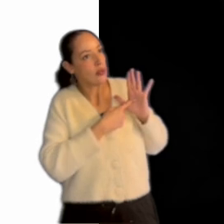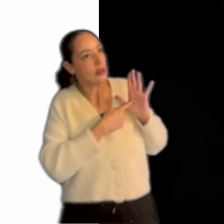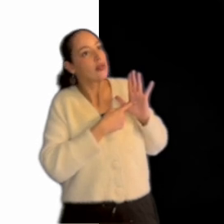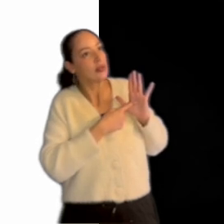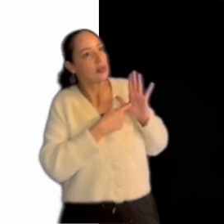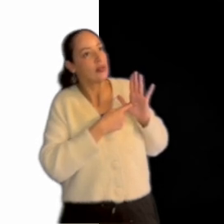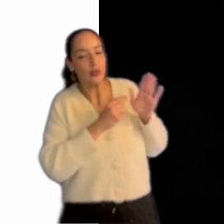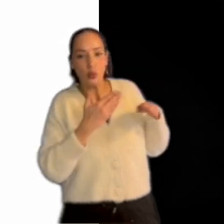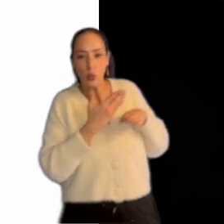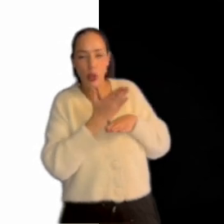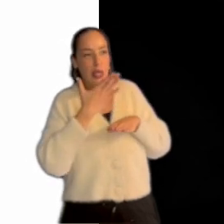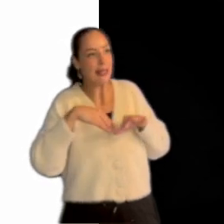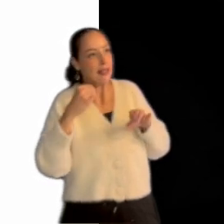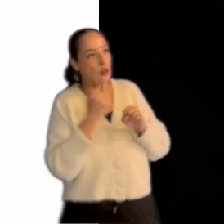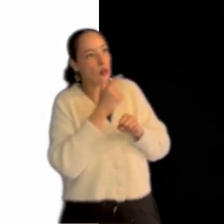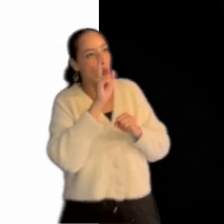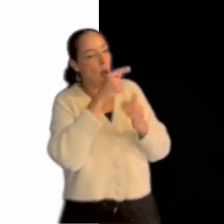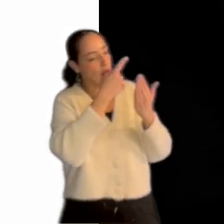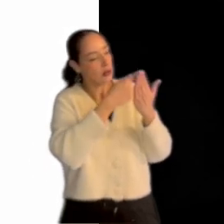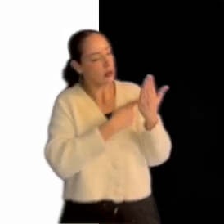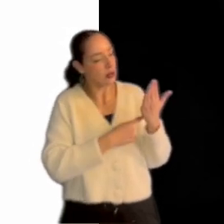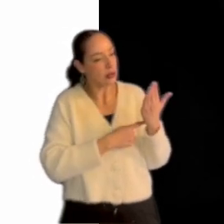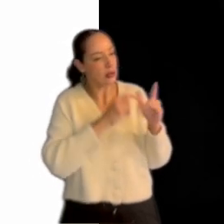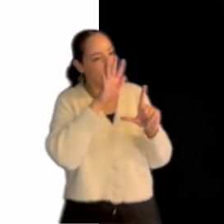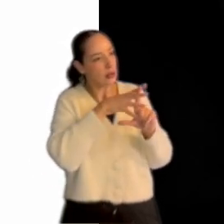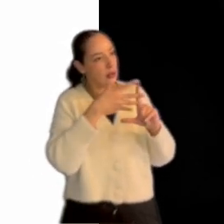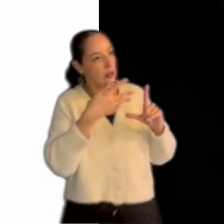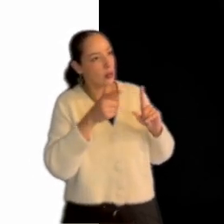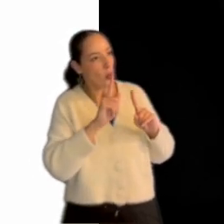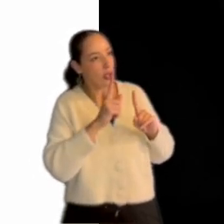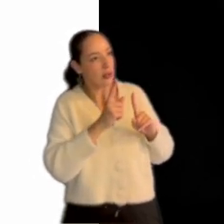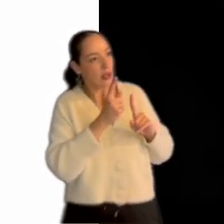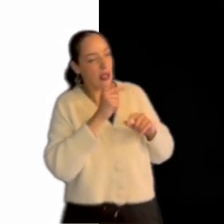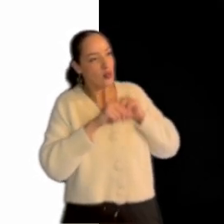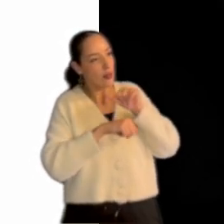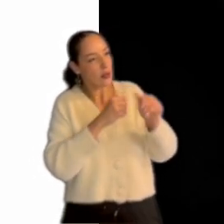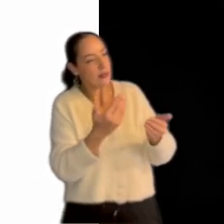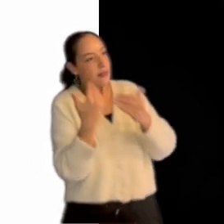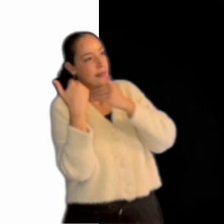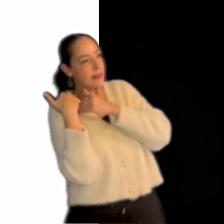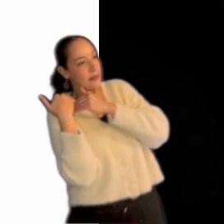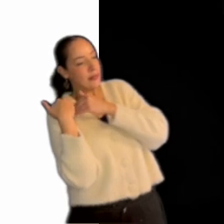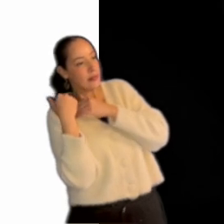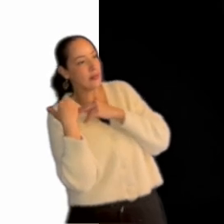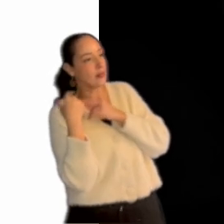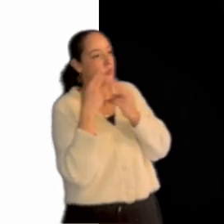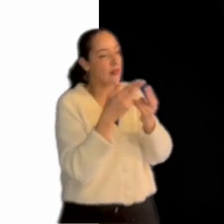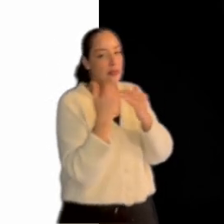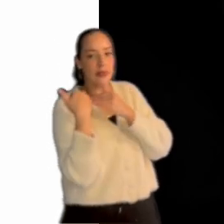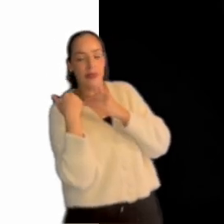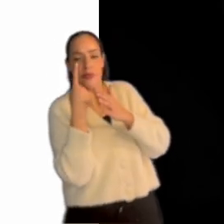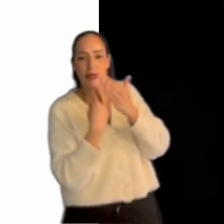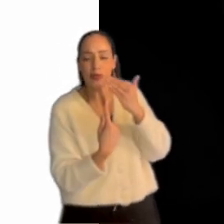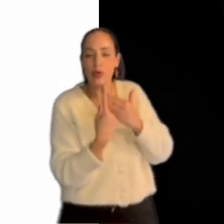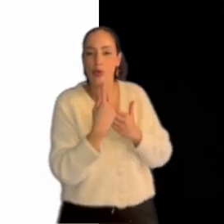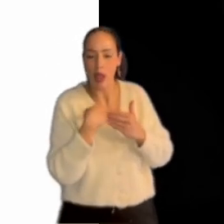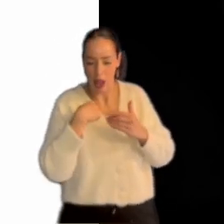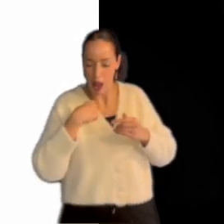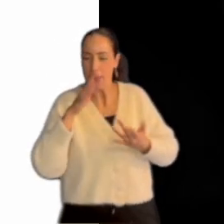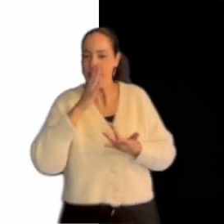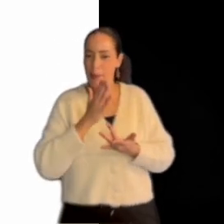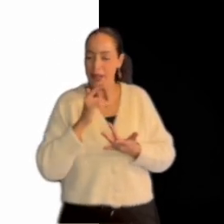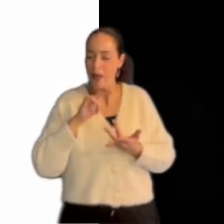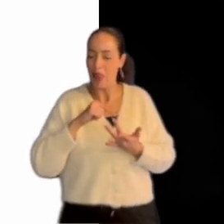at the centre. Indeed, the first collaborative act between the practitioner and the recipient of their care should be to understand these priorities